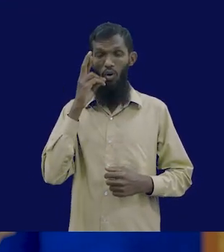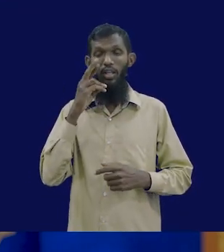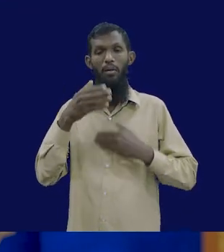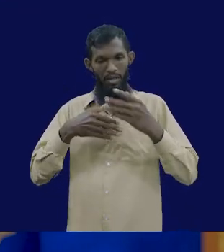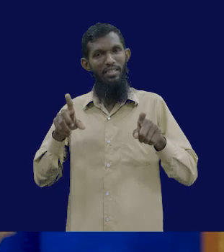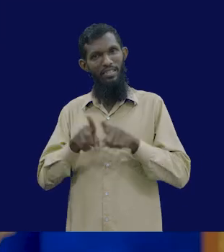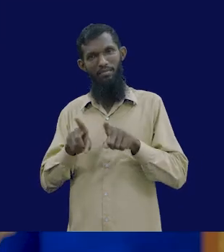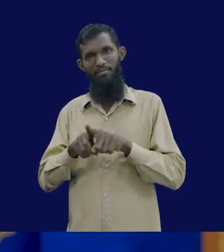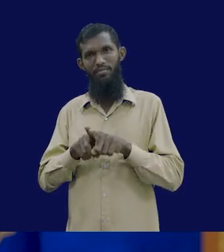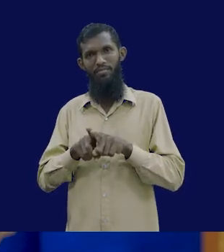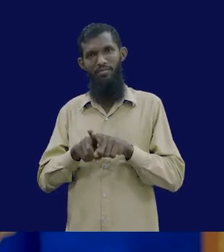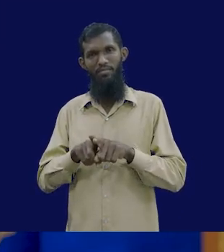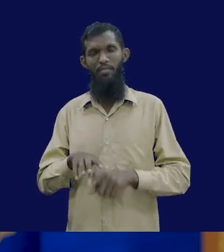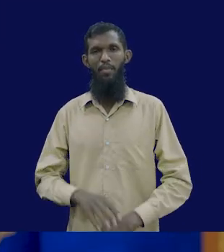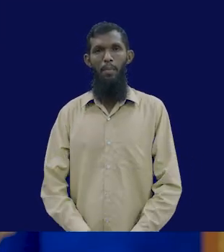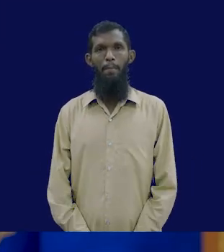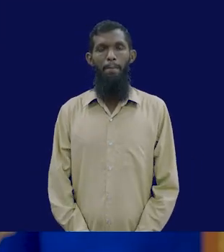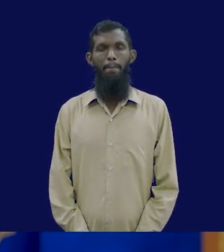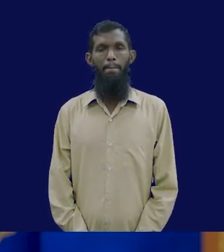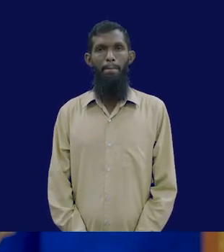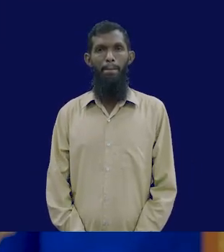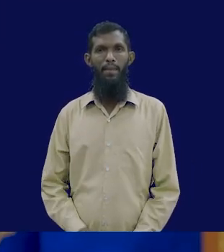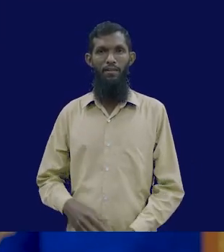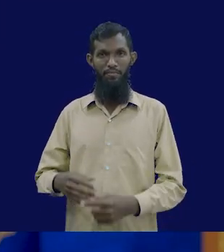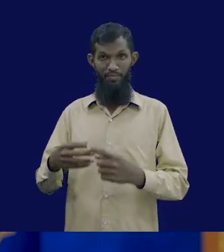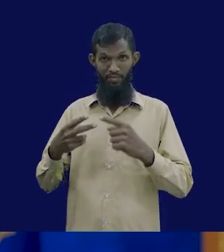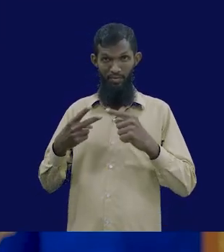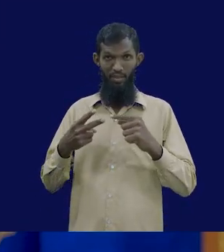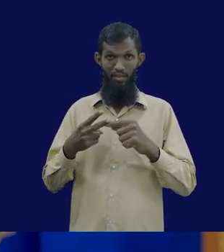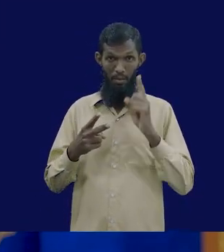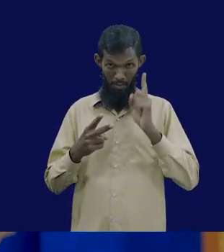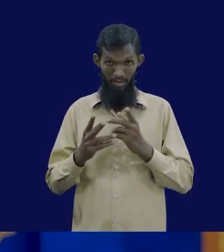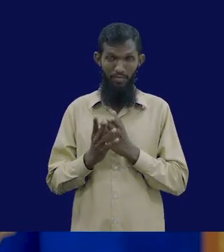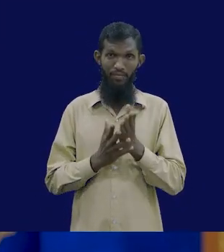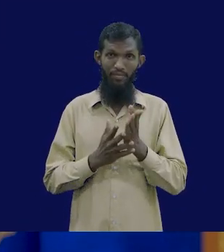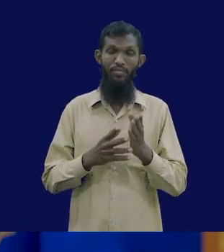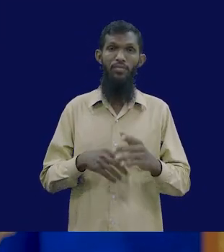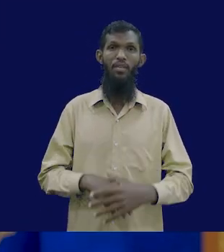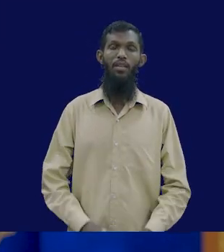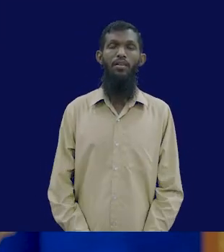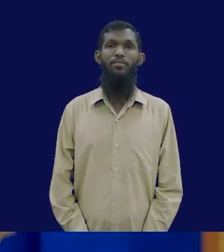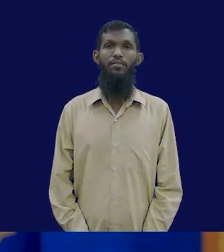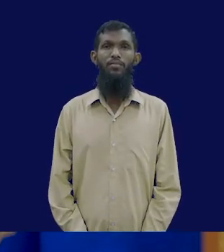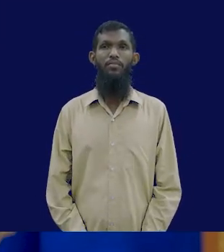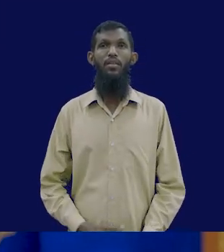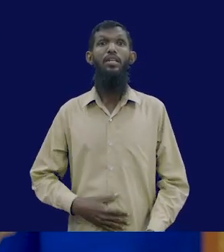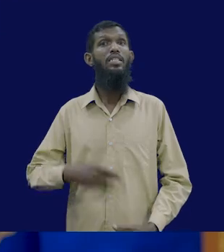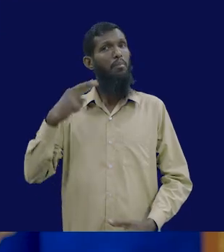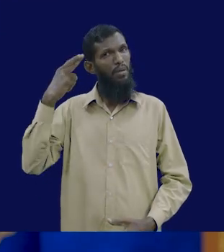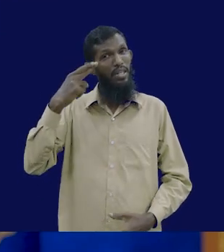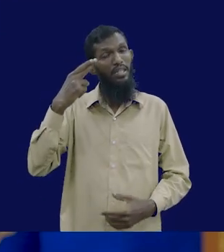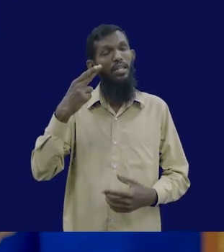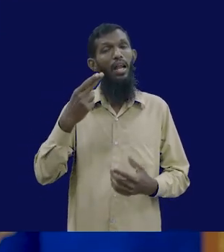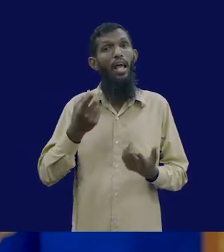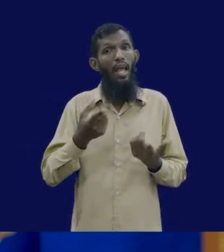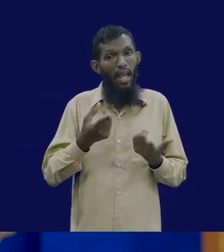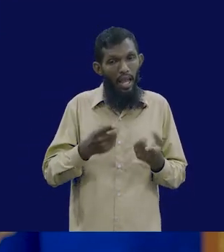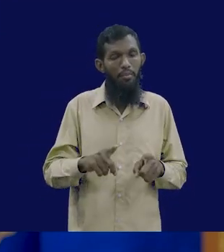us in the month of Ramadan. And another type is obligatory fasting due to a